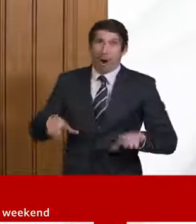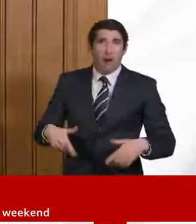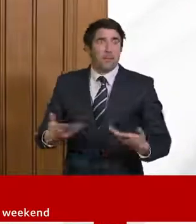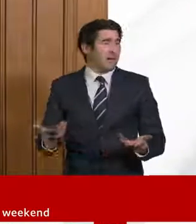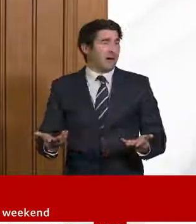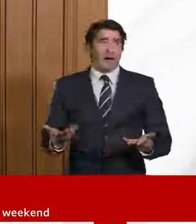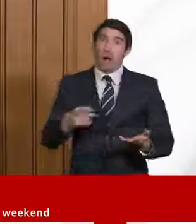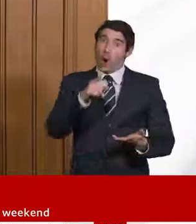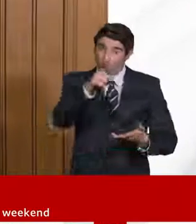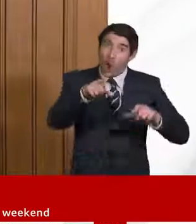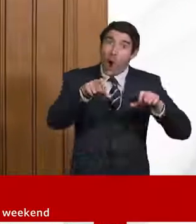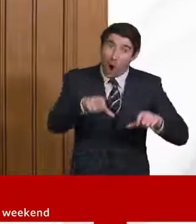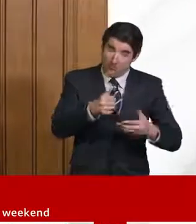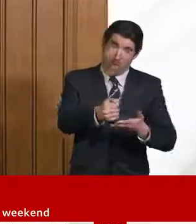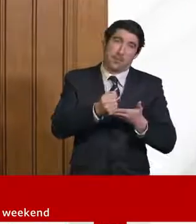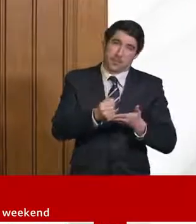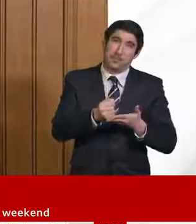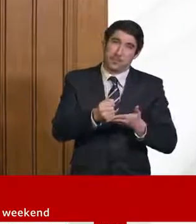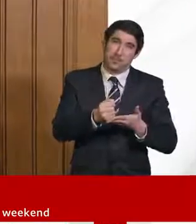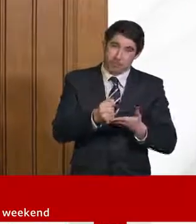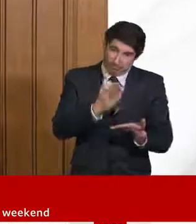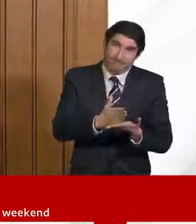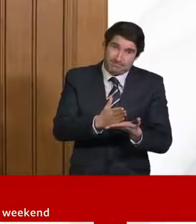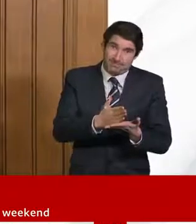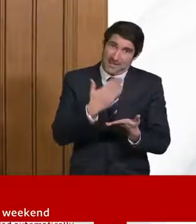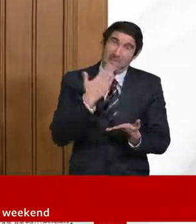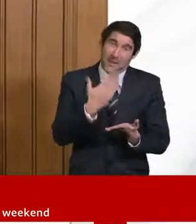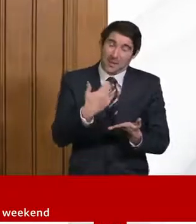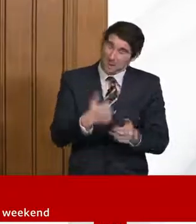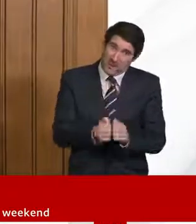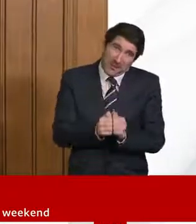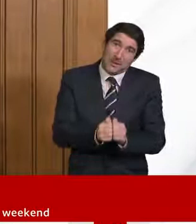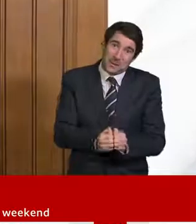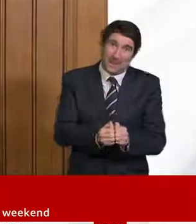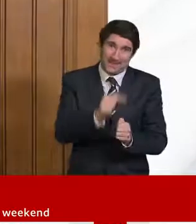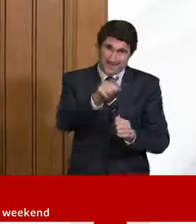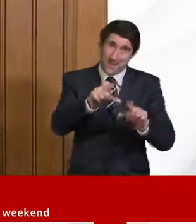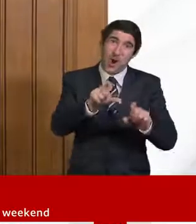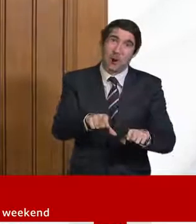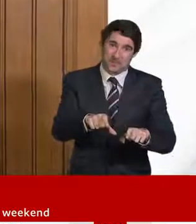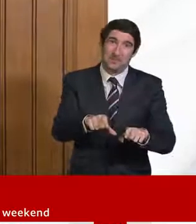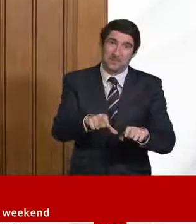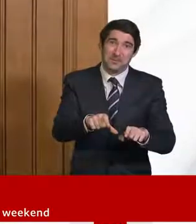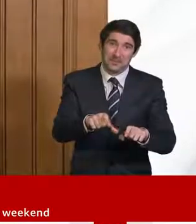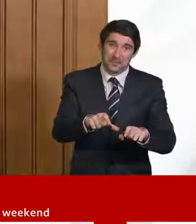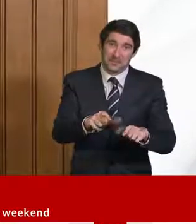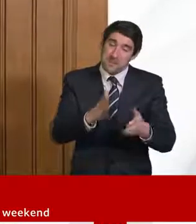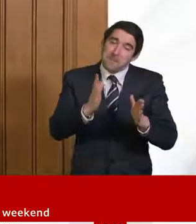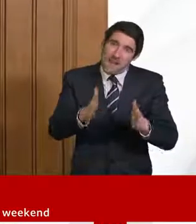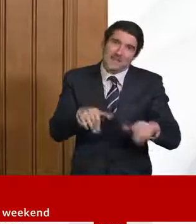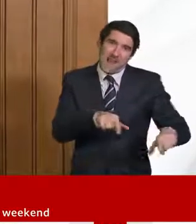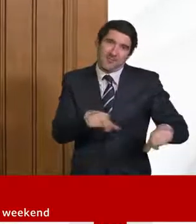that we need to do anything other than maintain our compliance with the instructions. Everybody needs to do